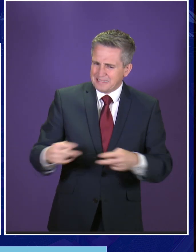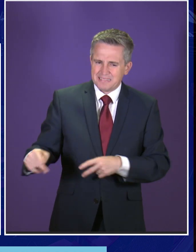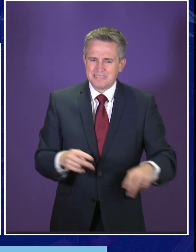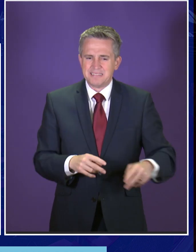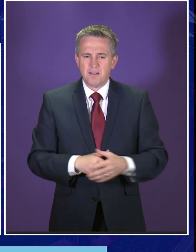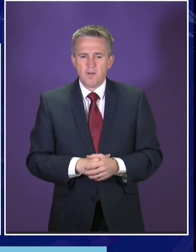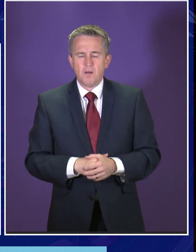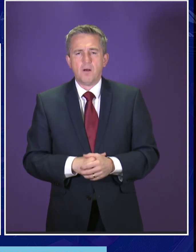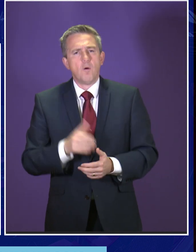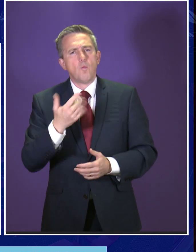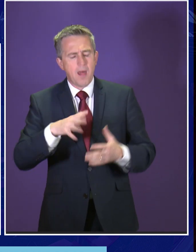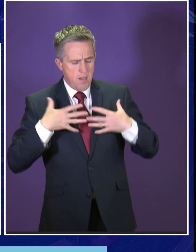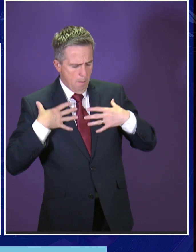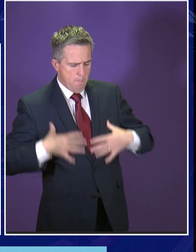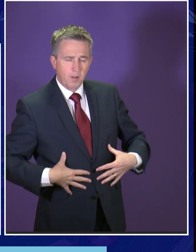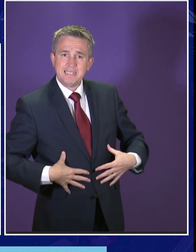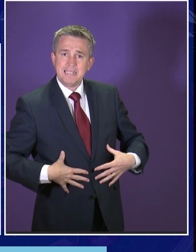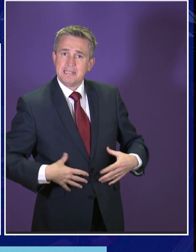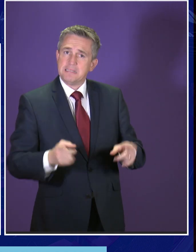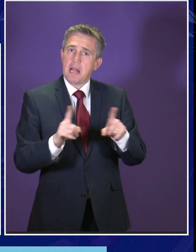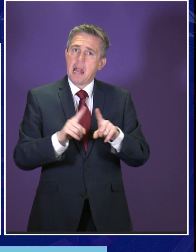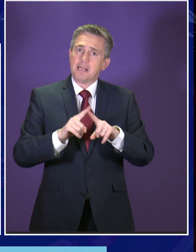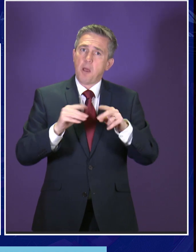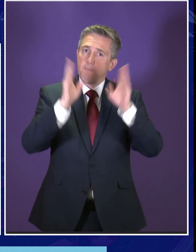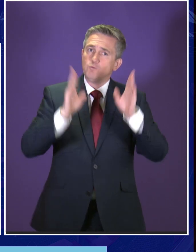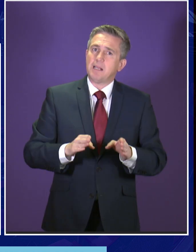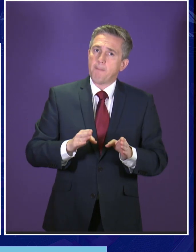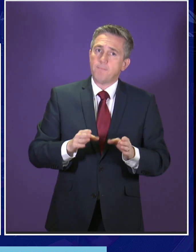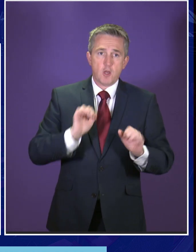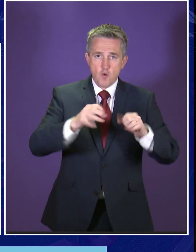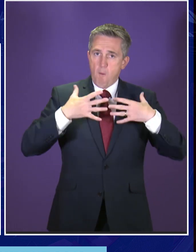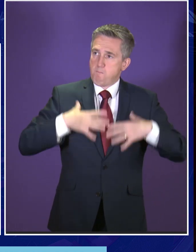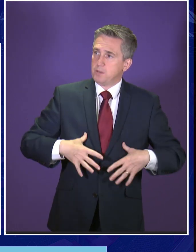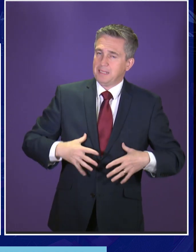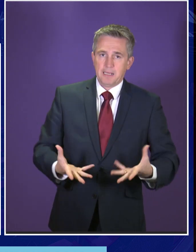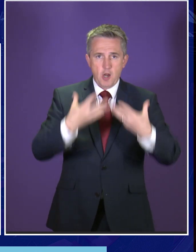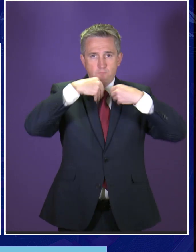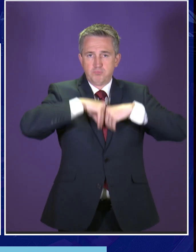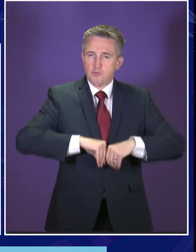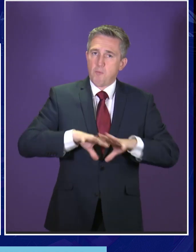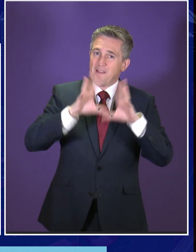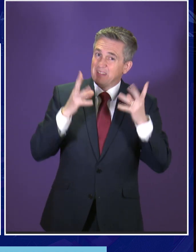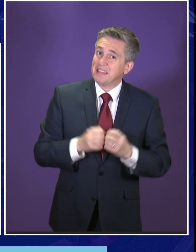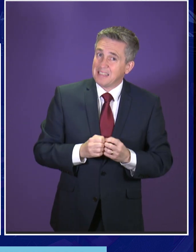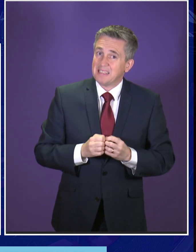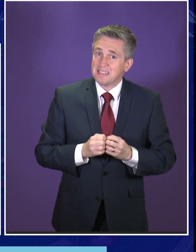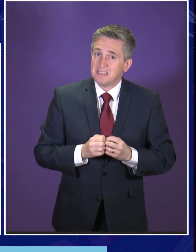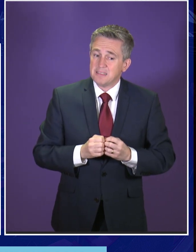all will. Well, for me, the body is a museum. It absorbs everything. This is the most profound museum because it's